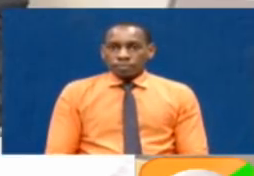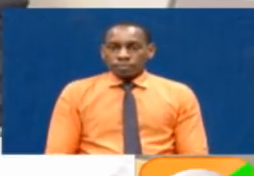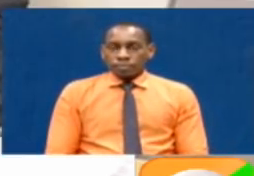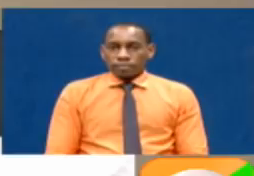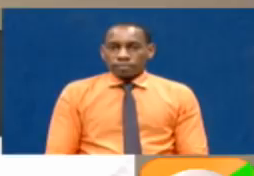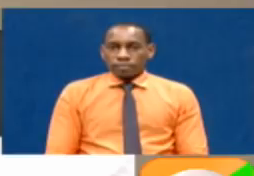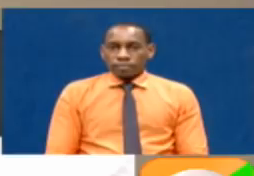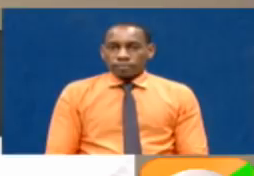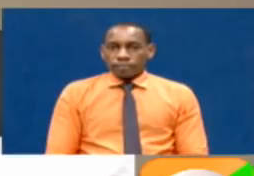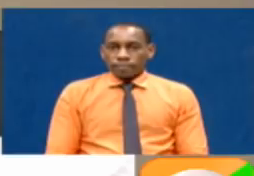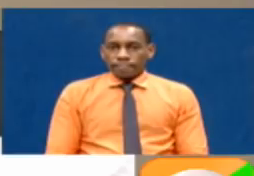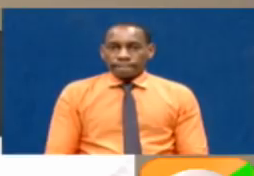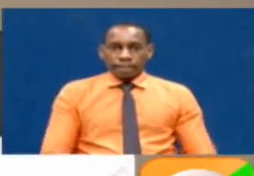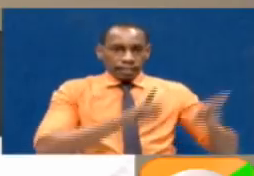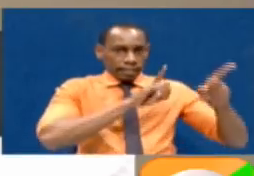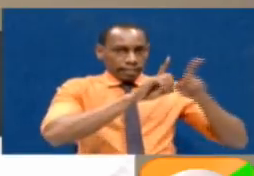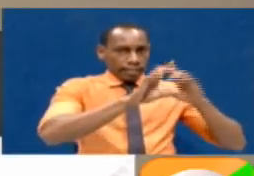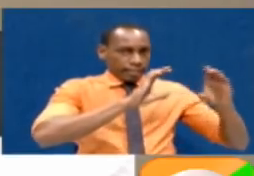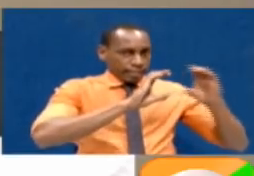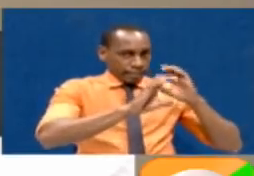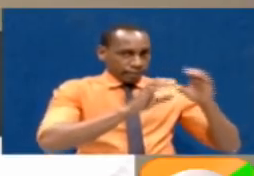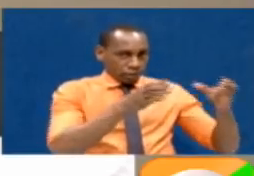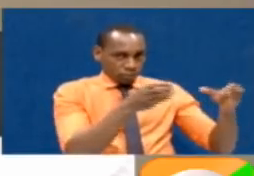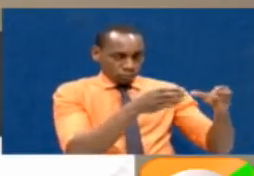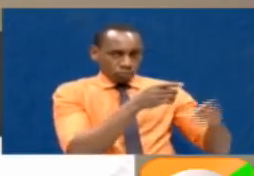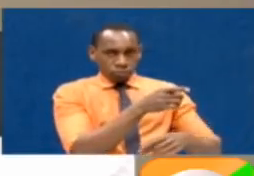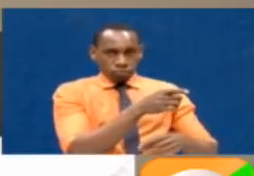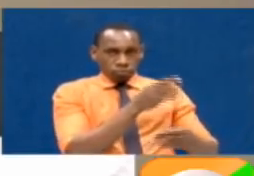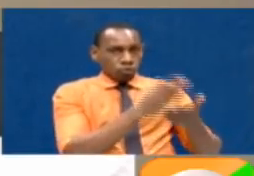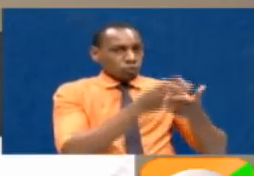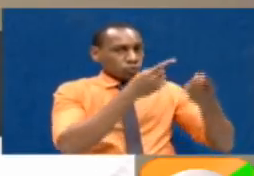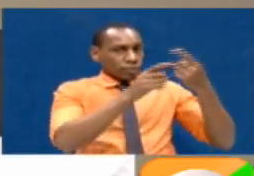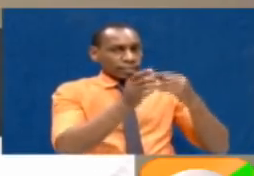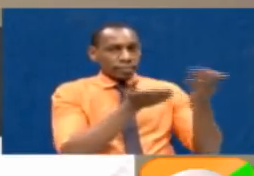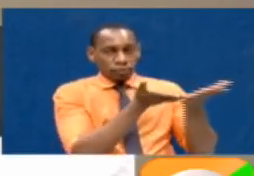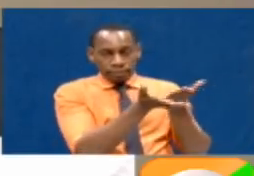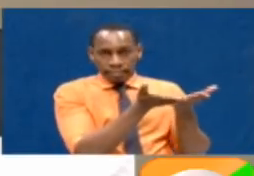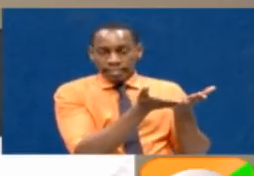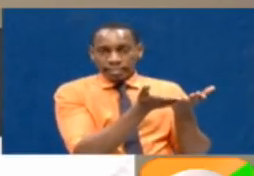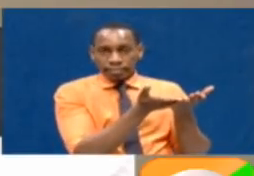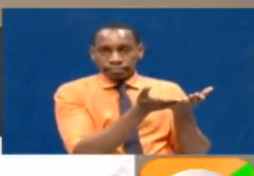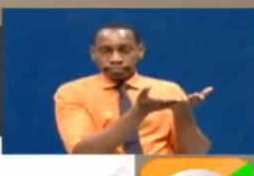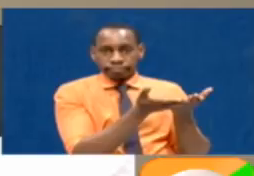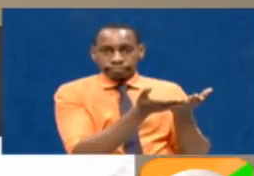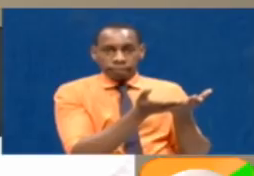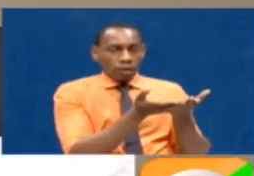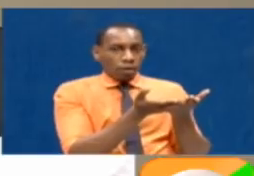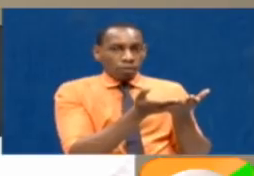So, Jeff, Safaricom has been a very successful business. I see